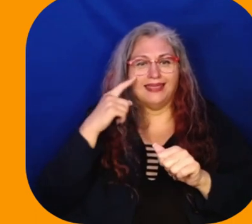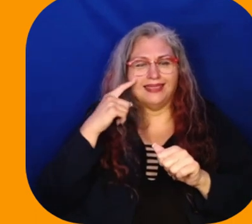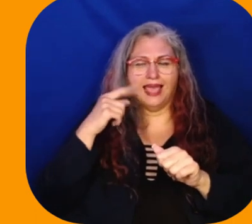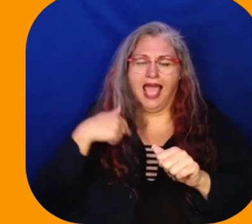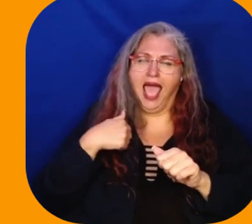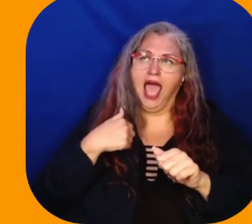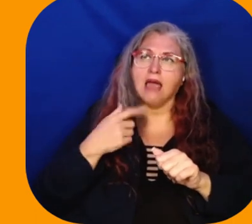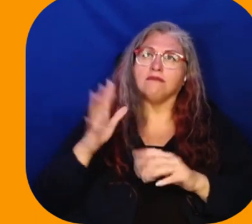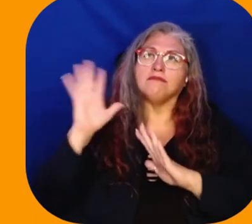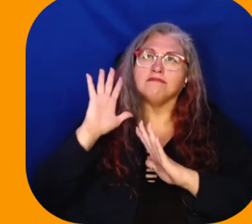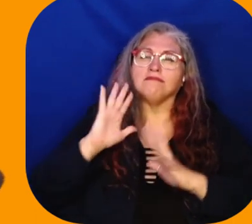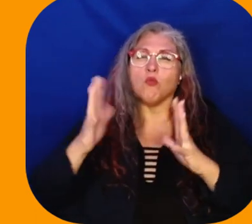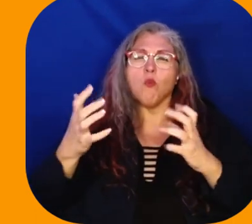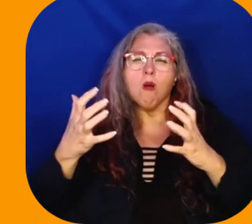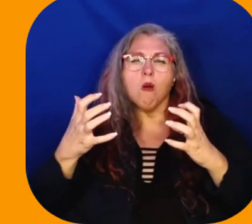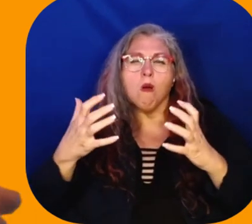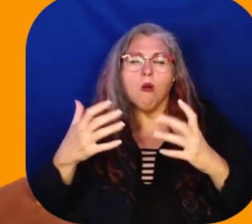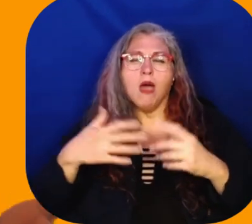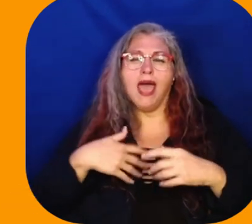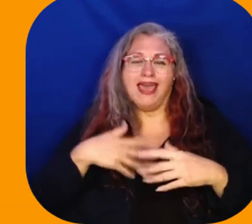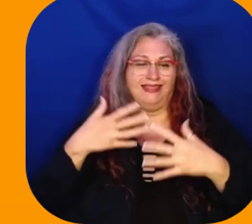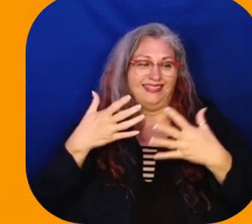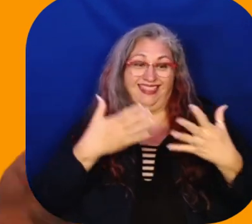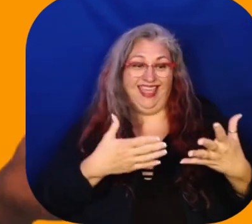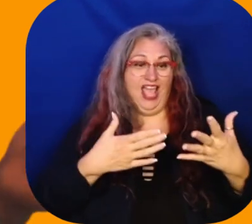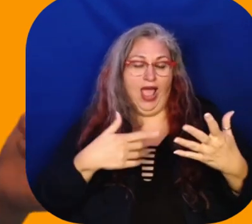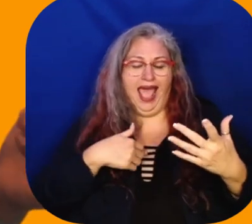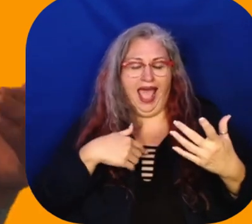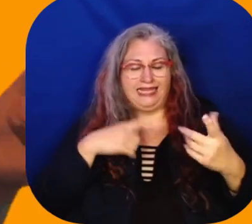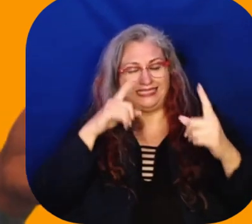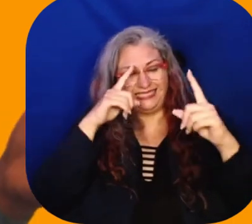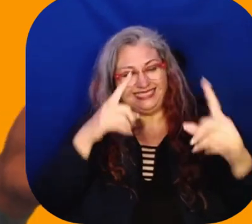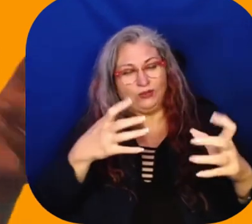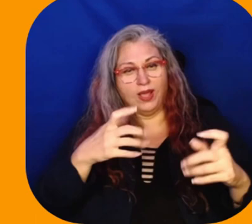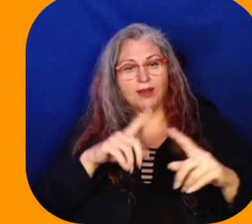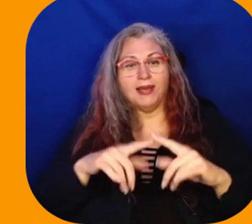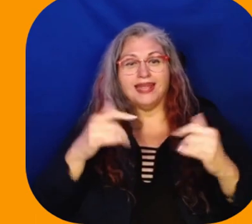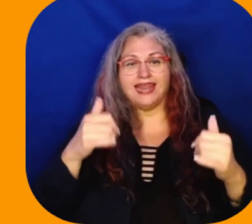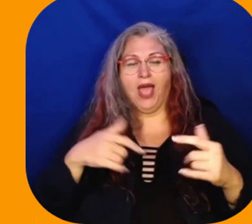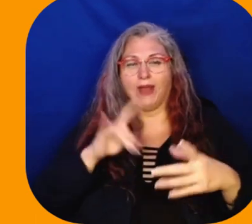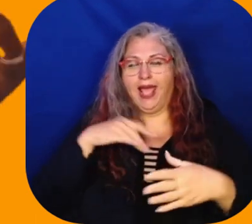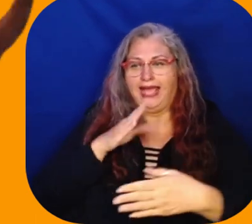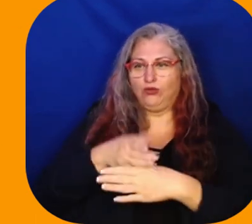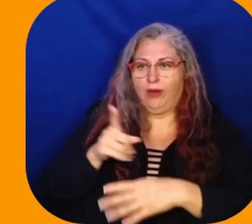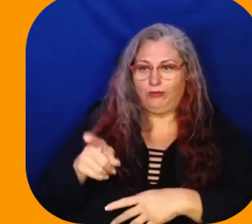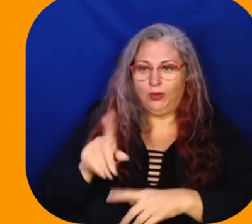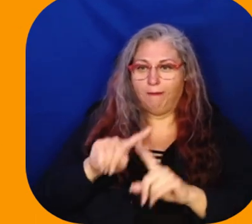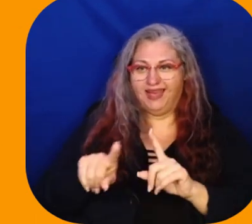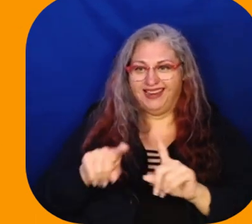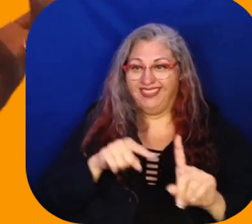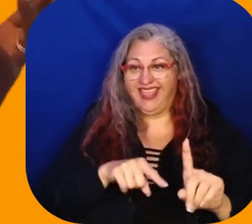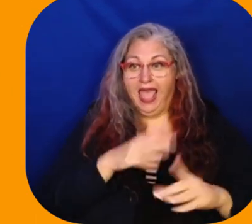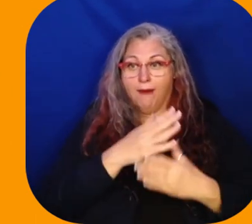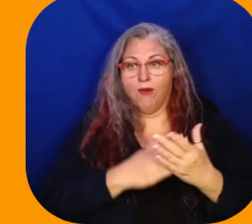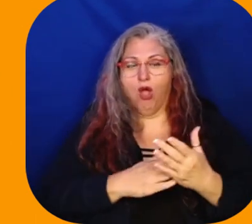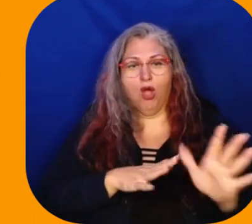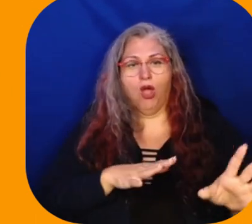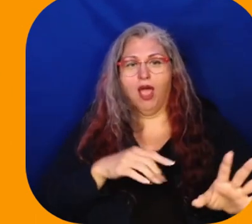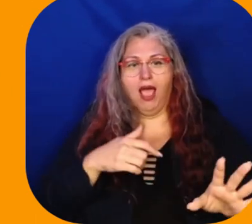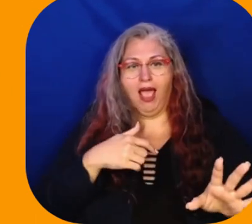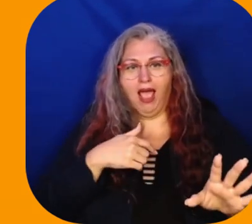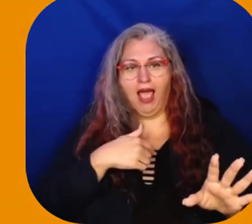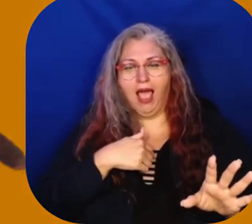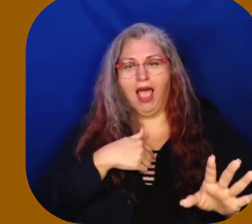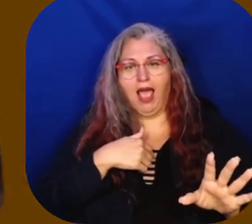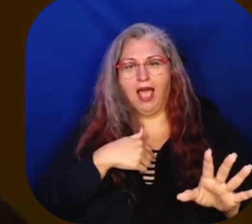that, and it's always existed for me like that. And so that, I interrupted you, but that part right there, that's important. I want that to